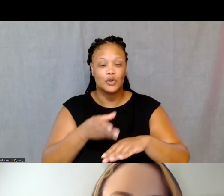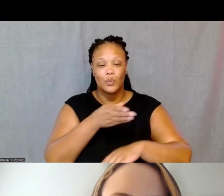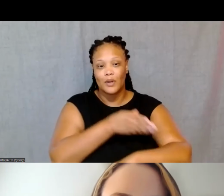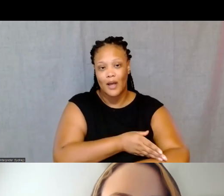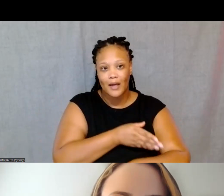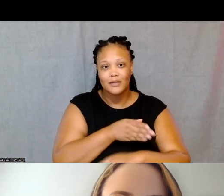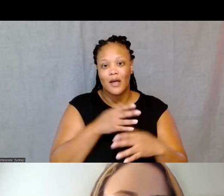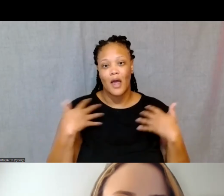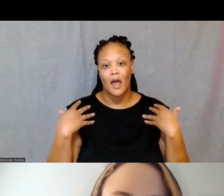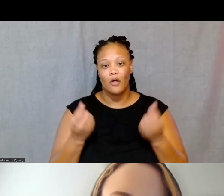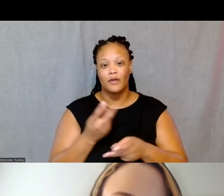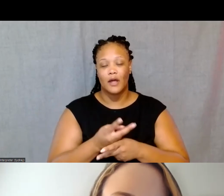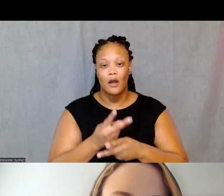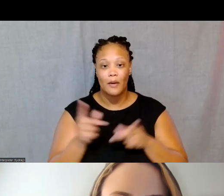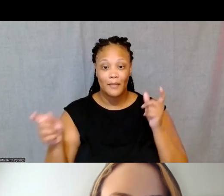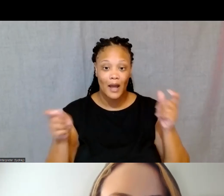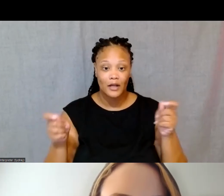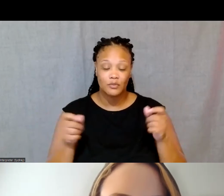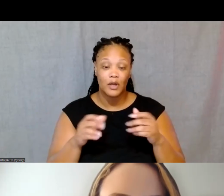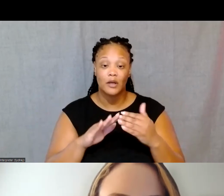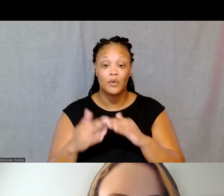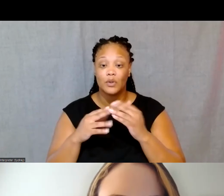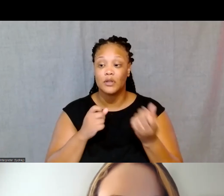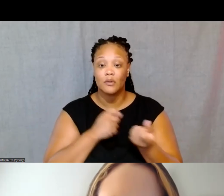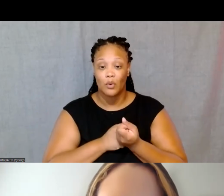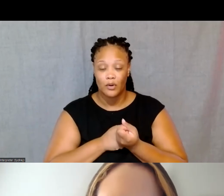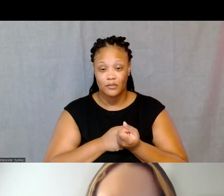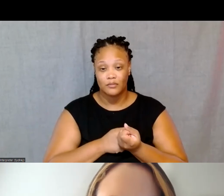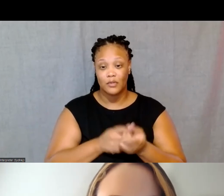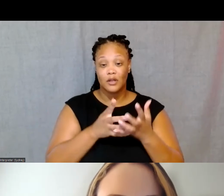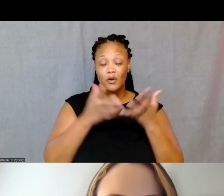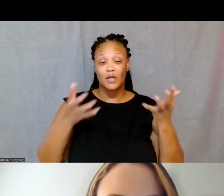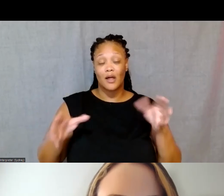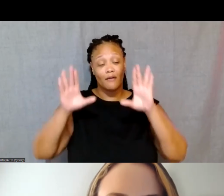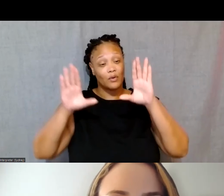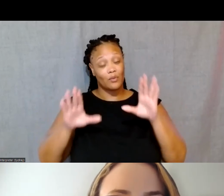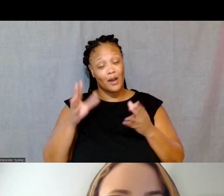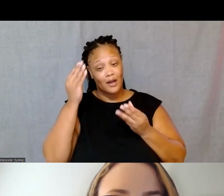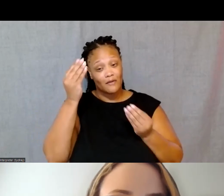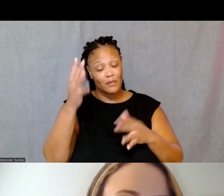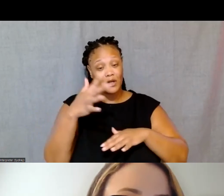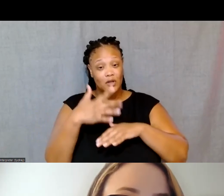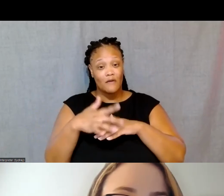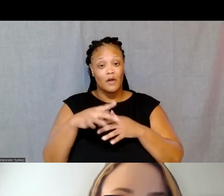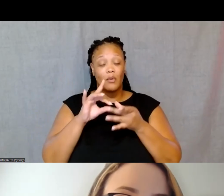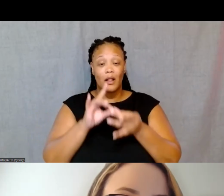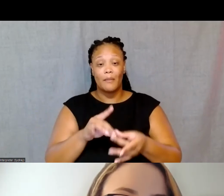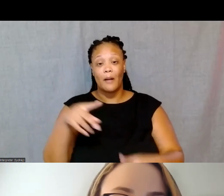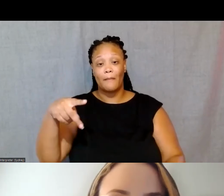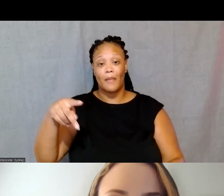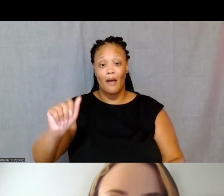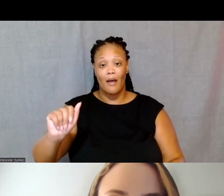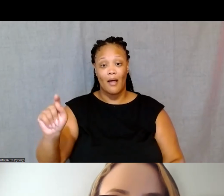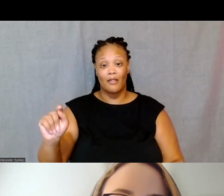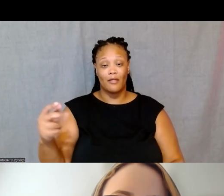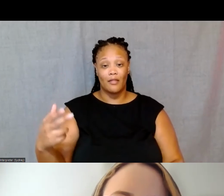supports. I would also just state too, I think there's a lot of really great information out there on PATH and the funding opportunities that